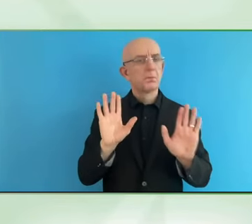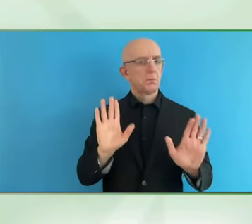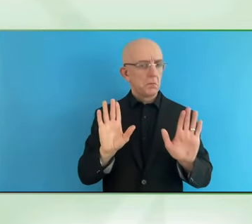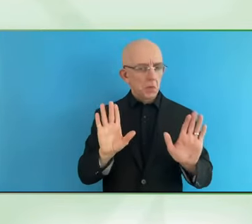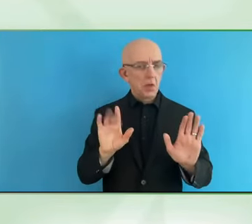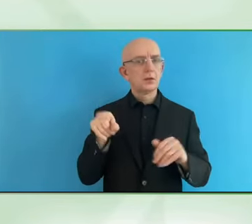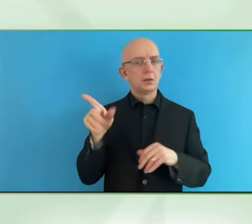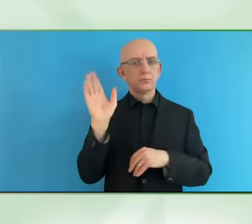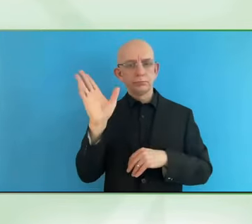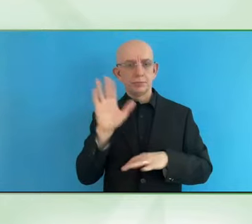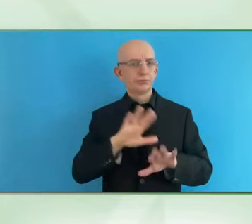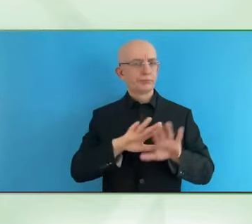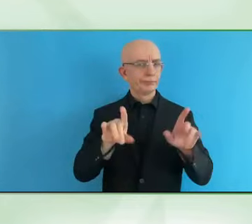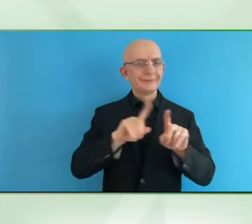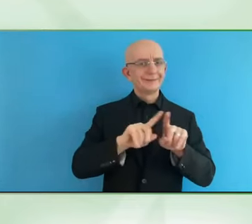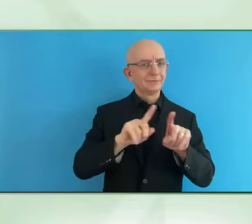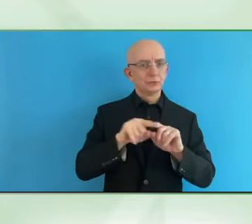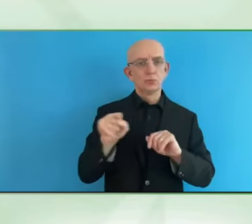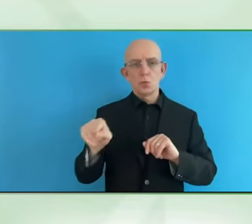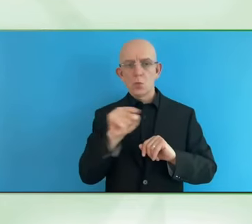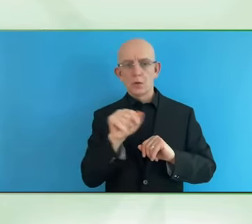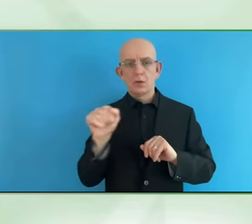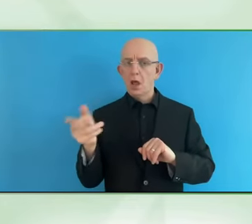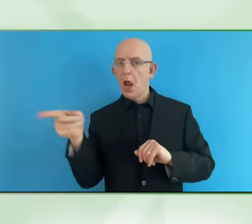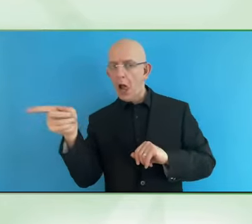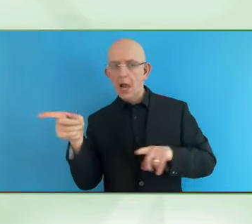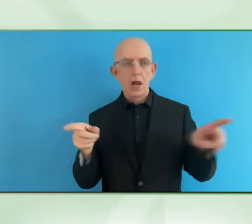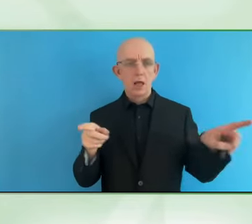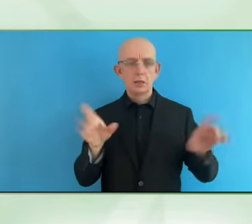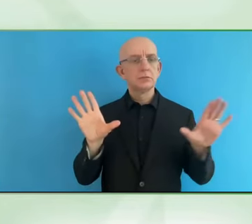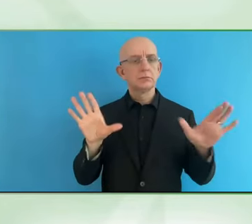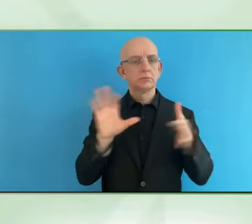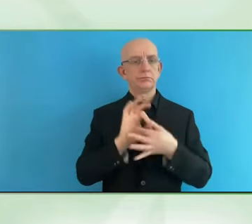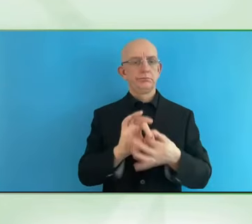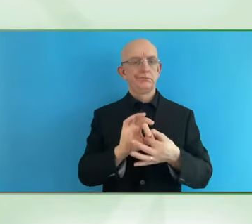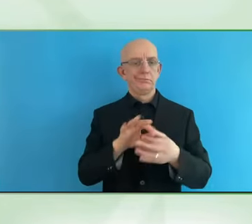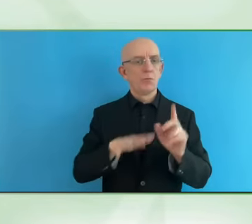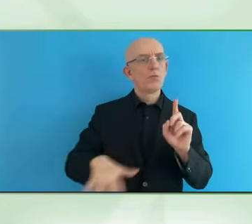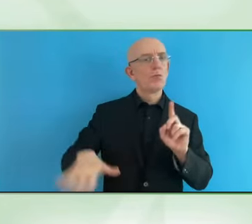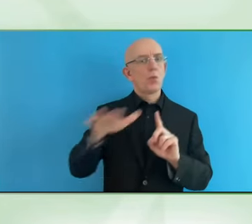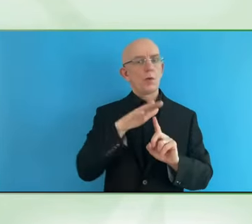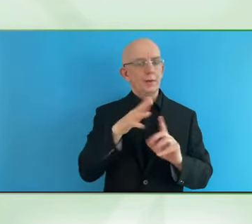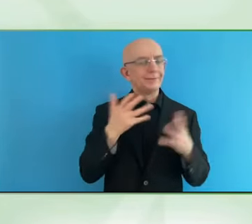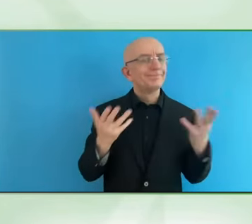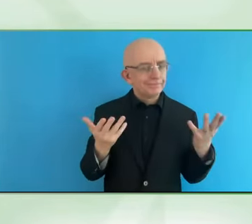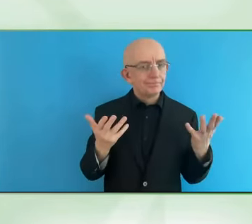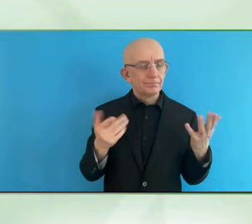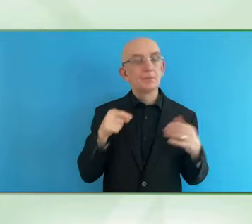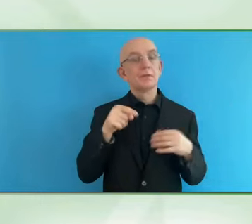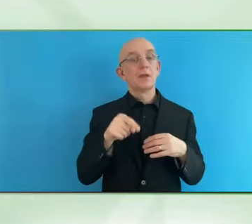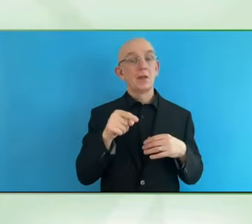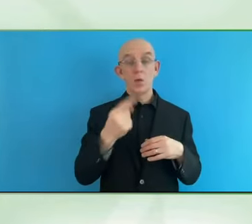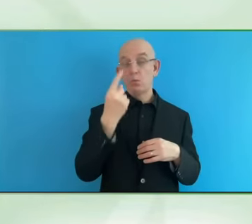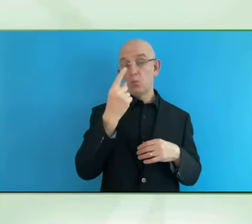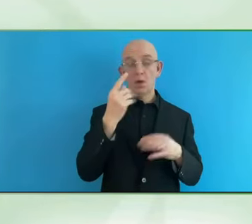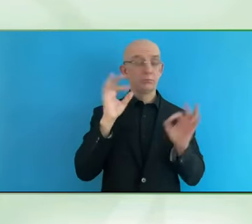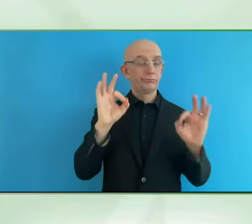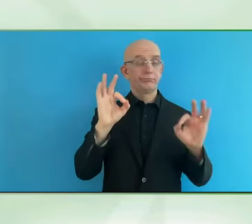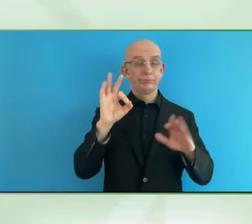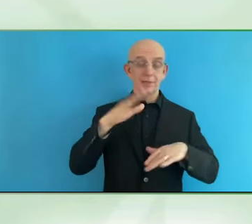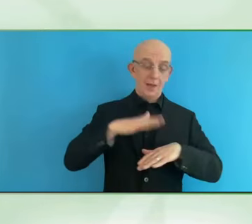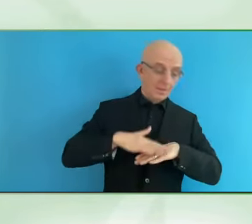positions that we hear from countries that are beginning from a values-based position is that all means all. You know, we